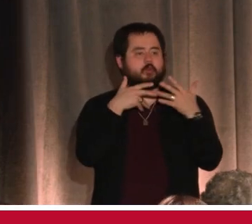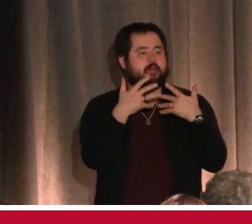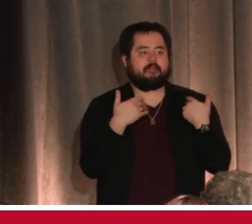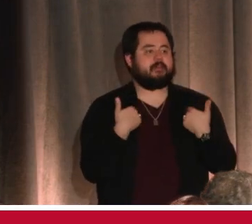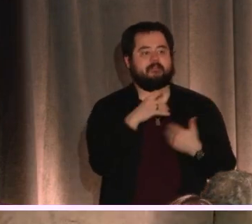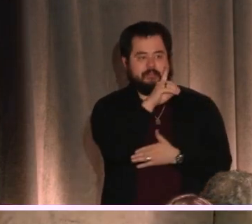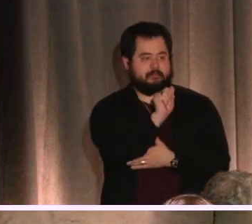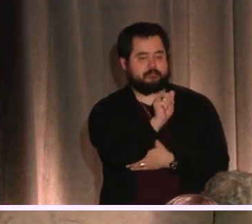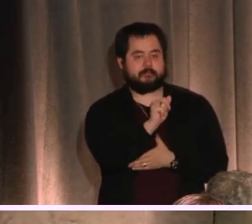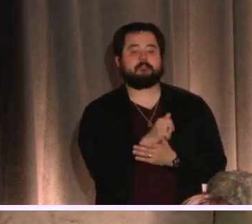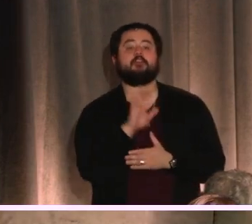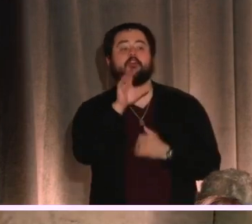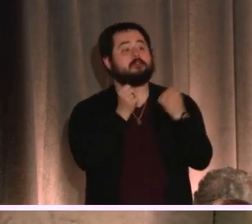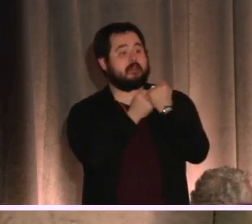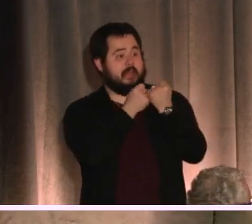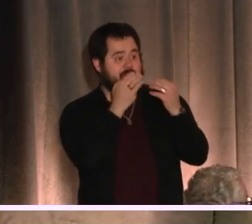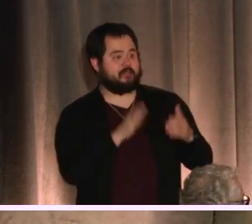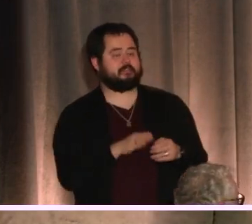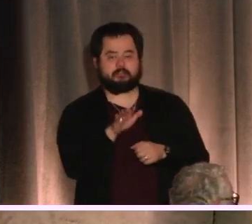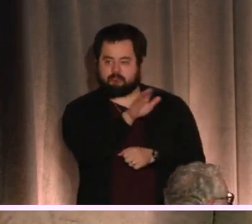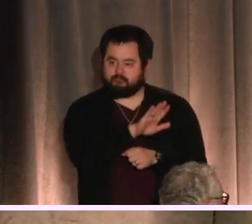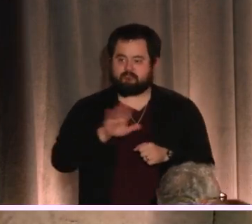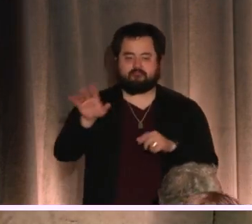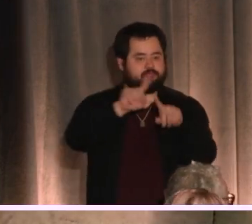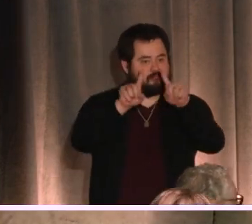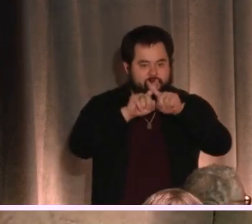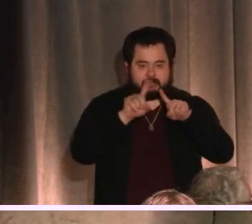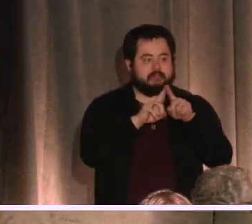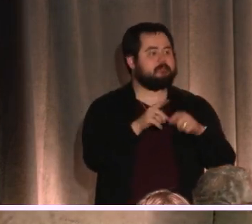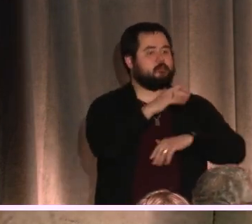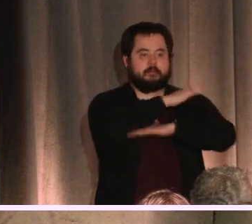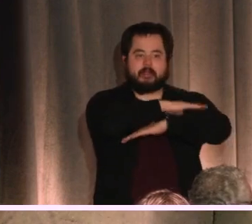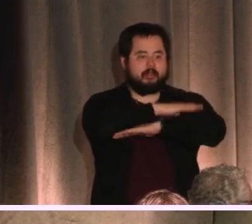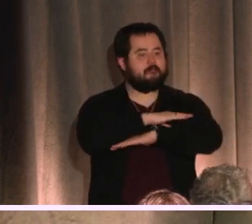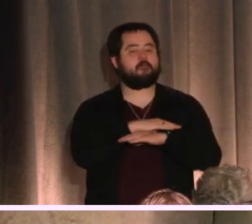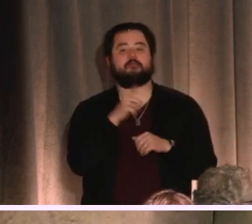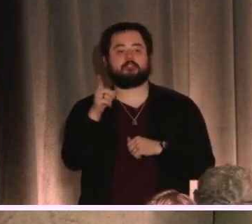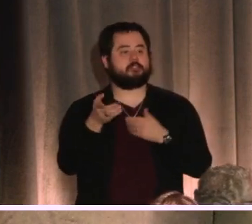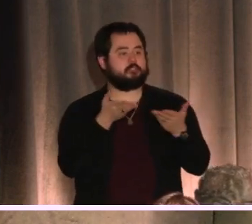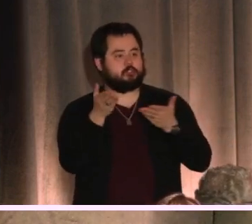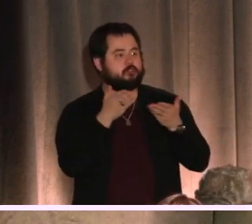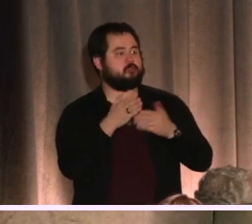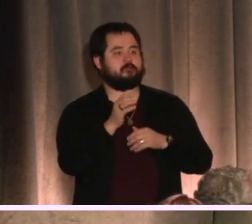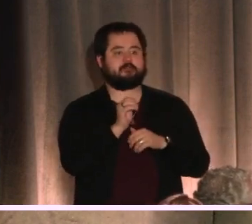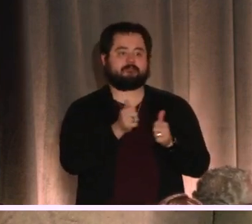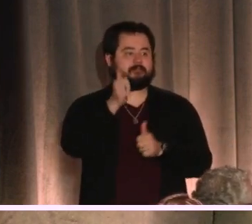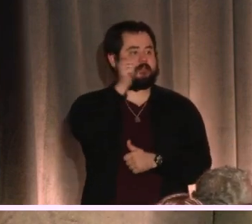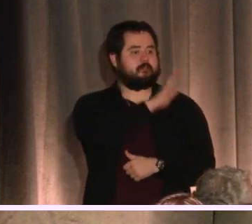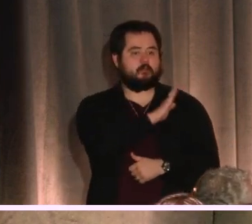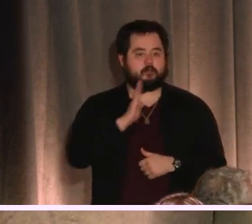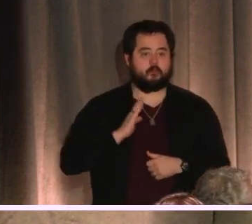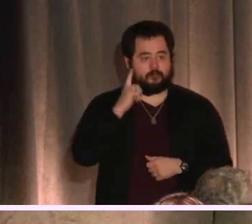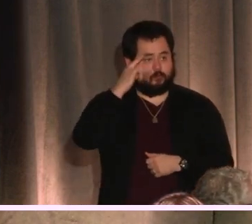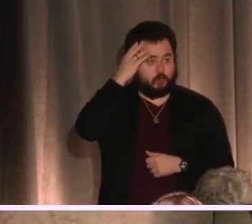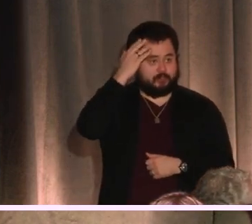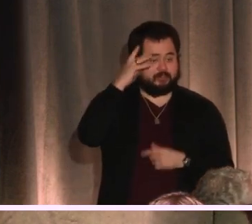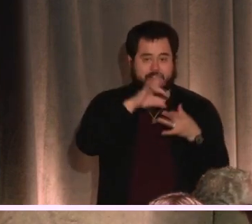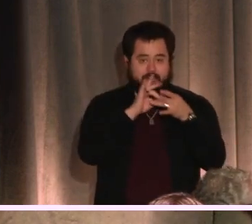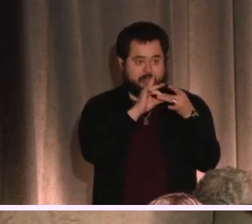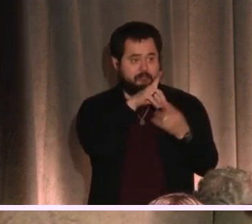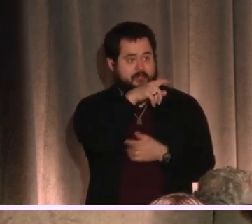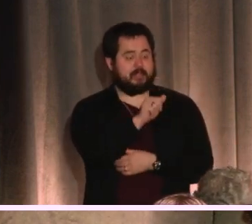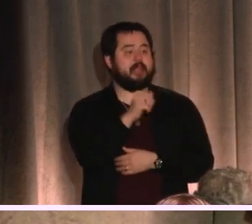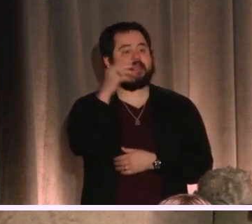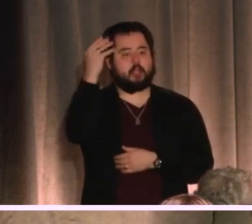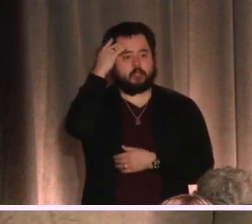Her advocacy extends across multiple platforms, serving on executive boards for Autism Connection of PA and Autism Urban Connections,